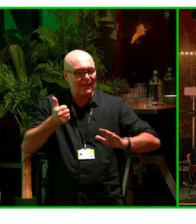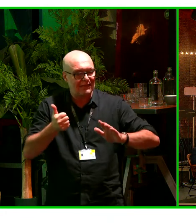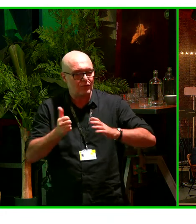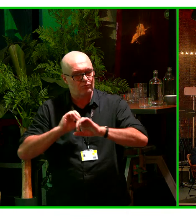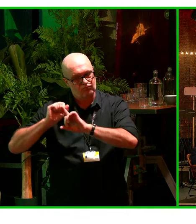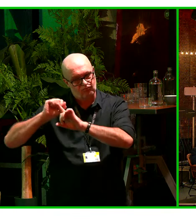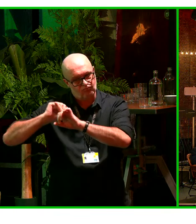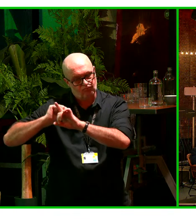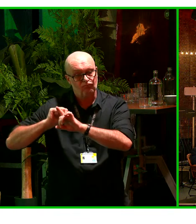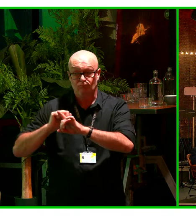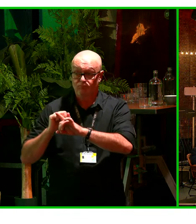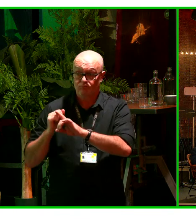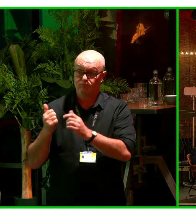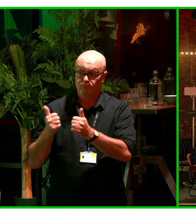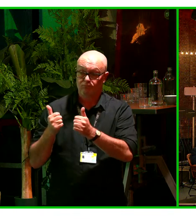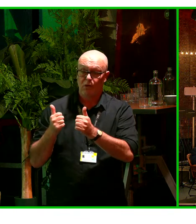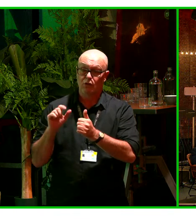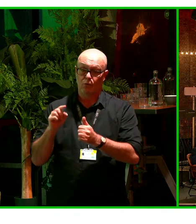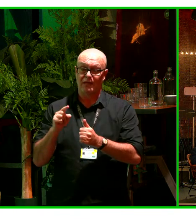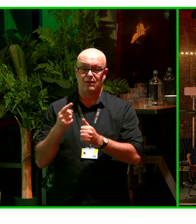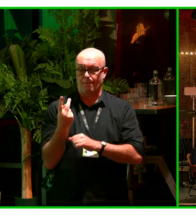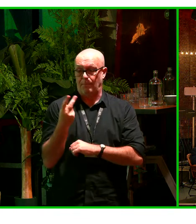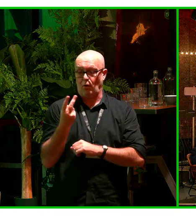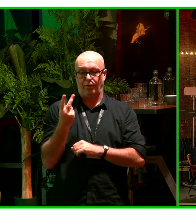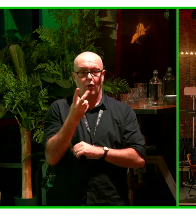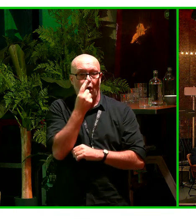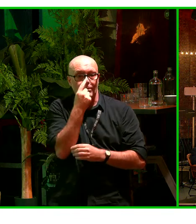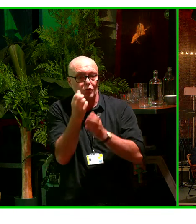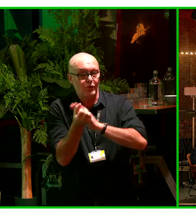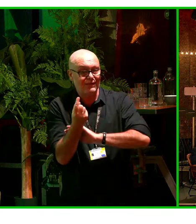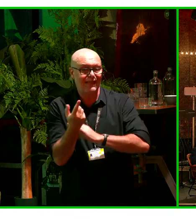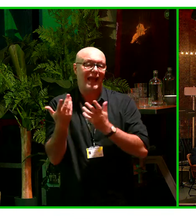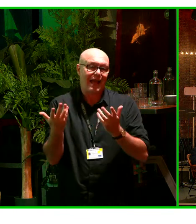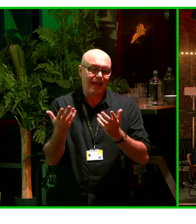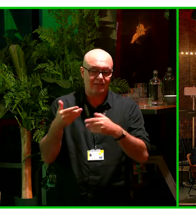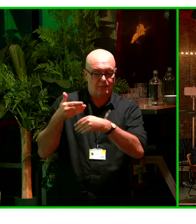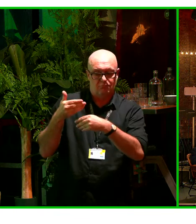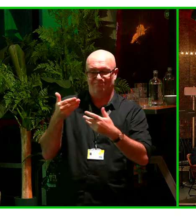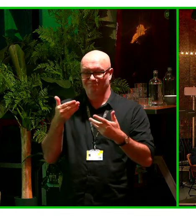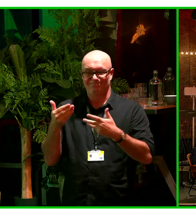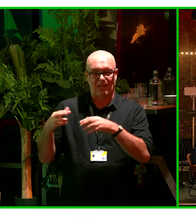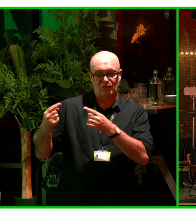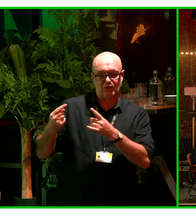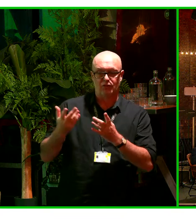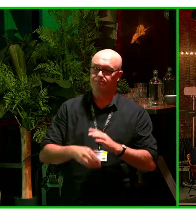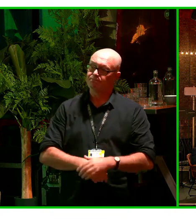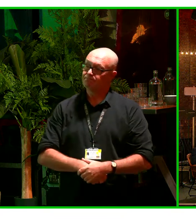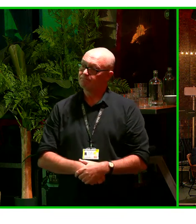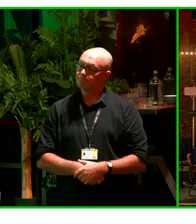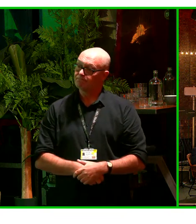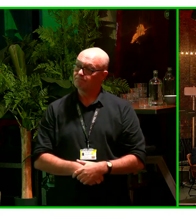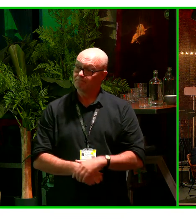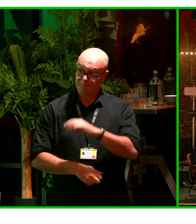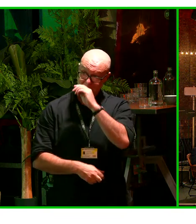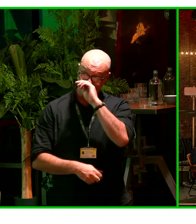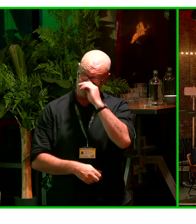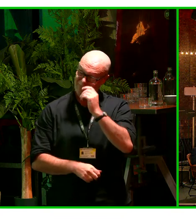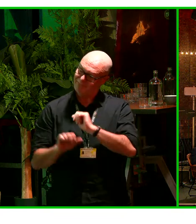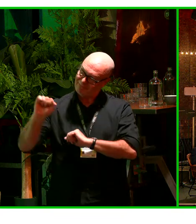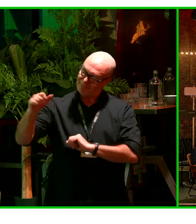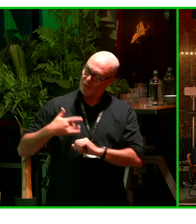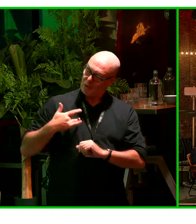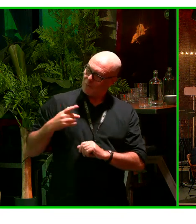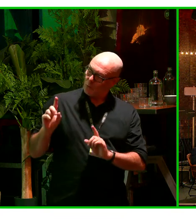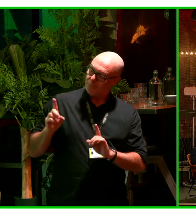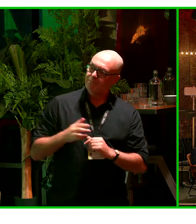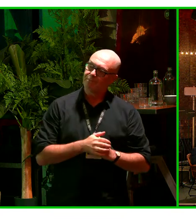on new builds as well. So we've had a chance to ask, coming back down the line, James, what's your thoughts?